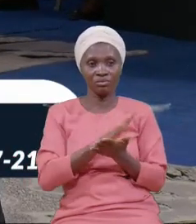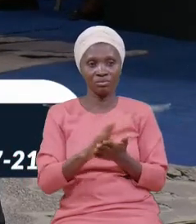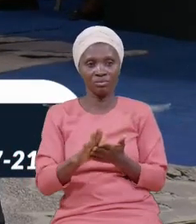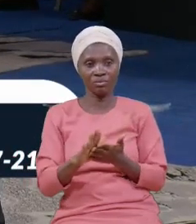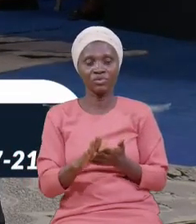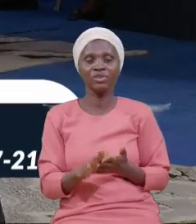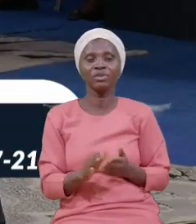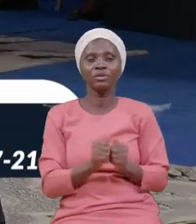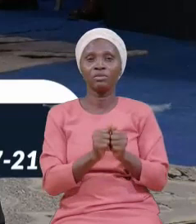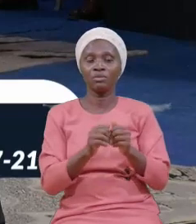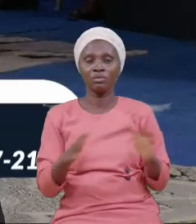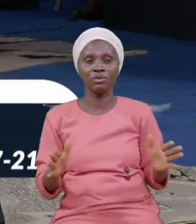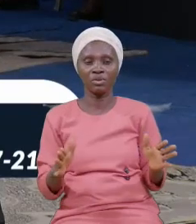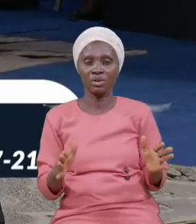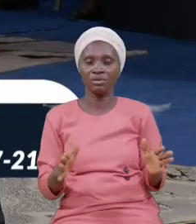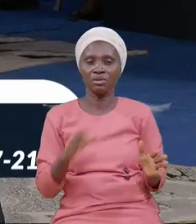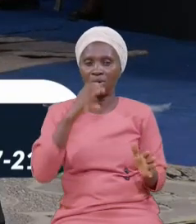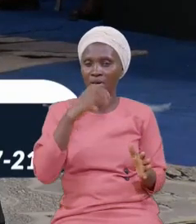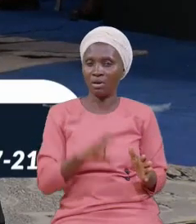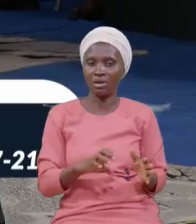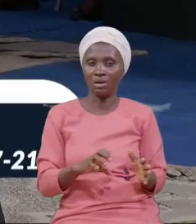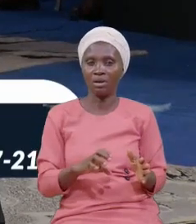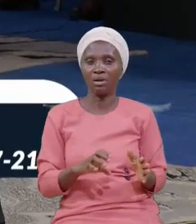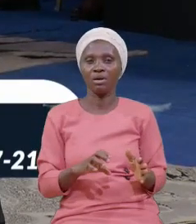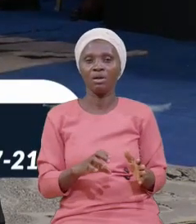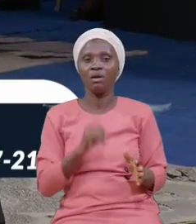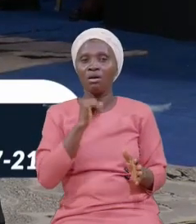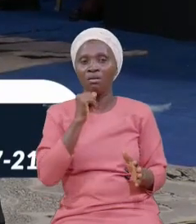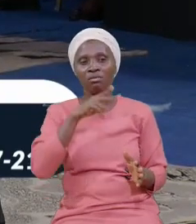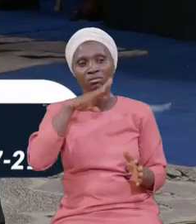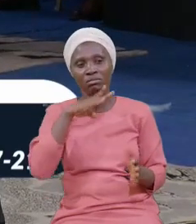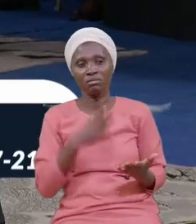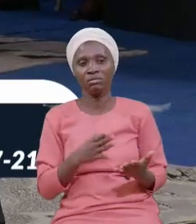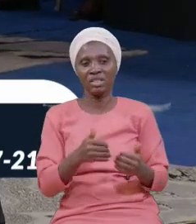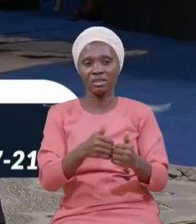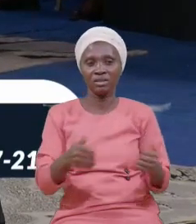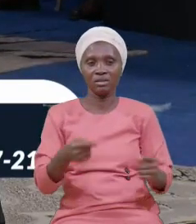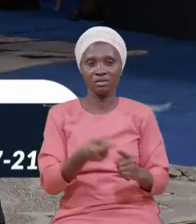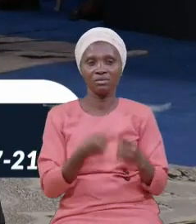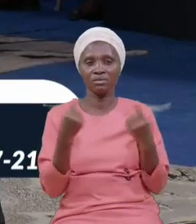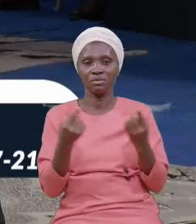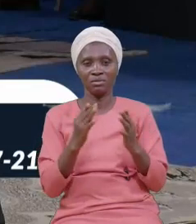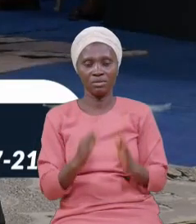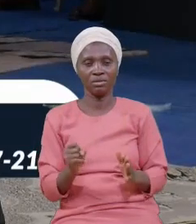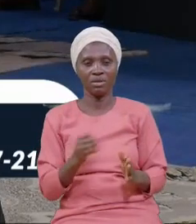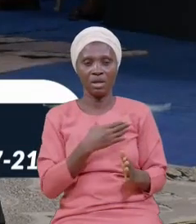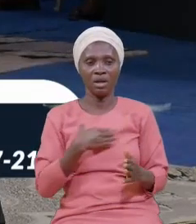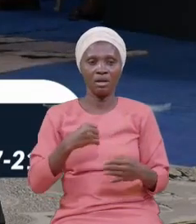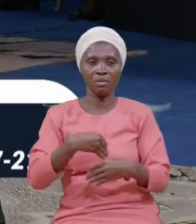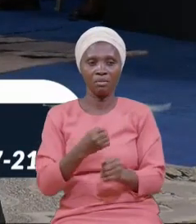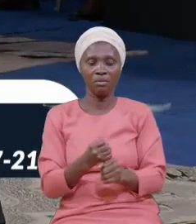sinners, and made higher than the heavens. He is the